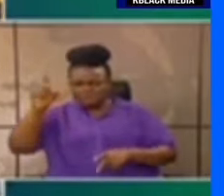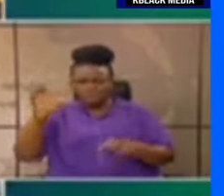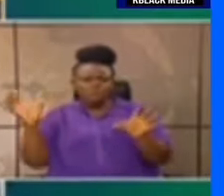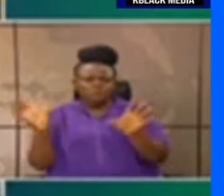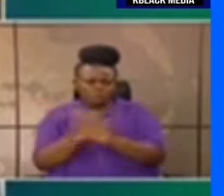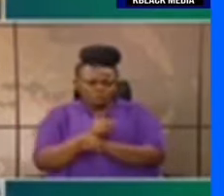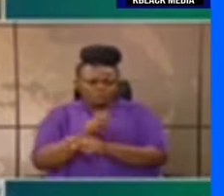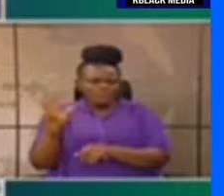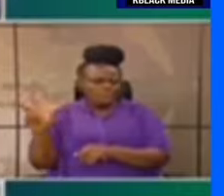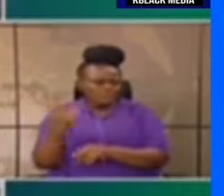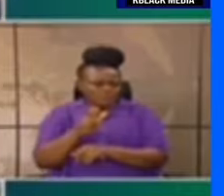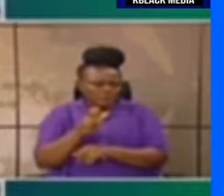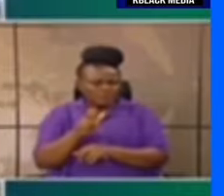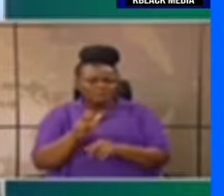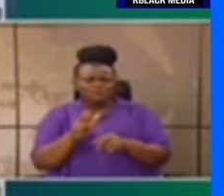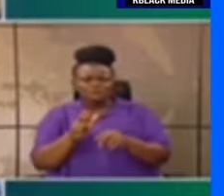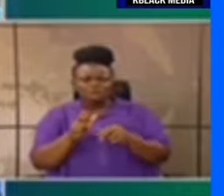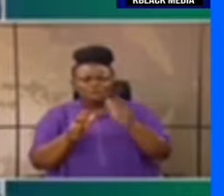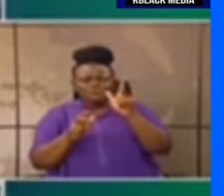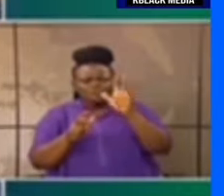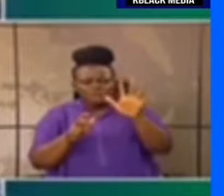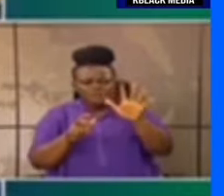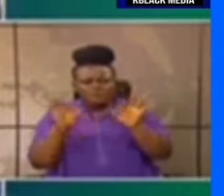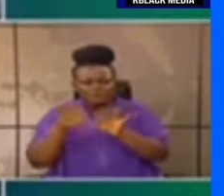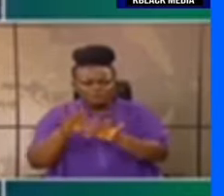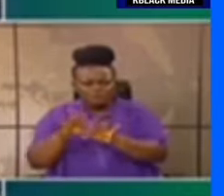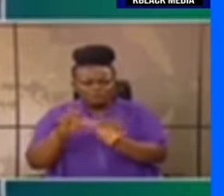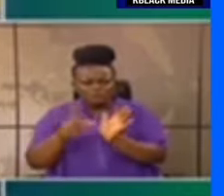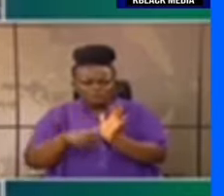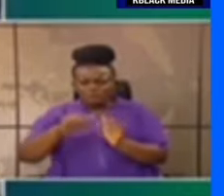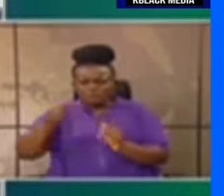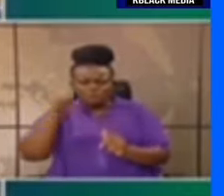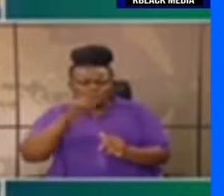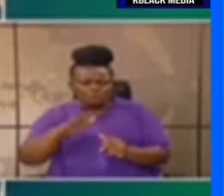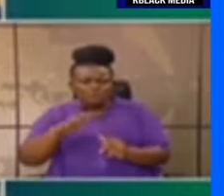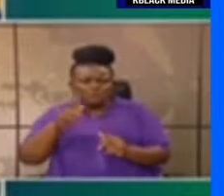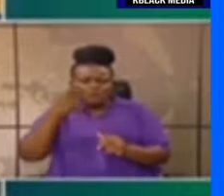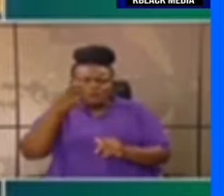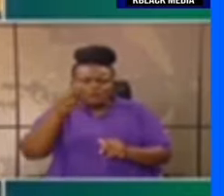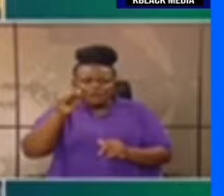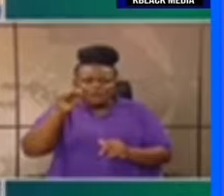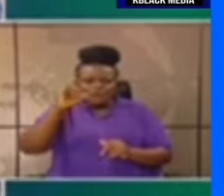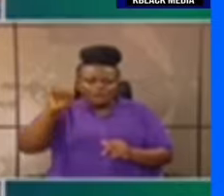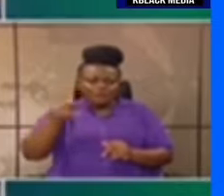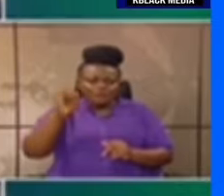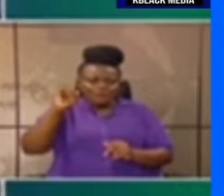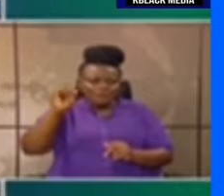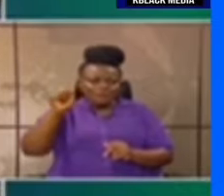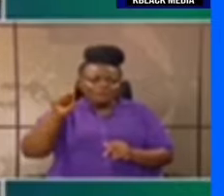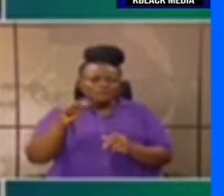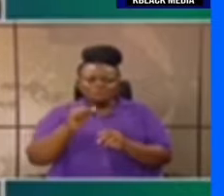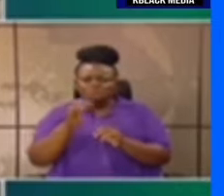I was just saying, and I had Jara Rebania and Jara Rebani called there, Apatono, and Kuyi, and I called 22 more, just a